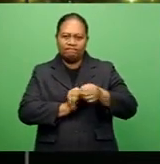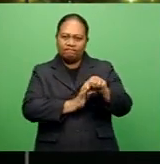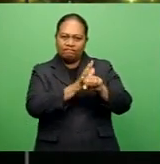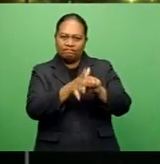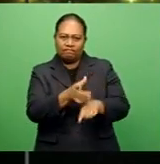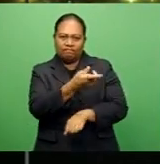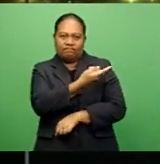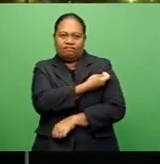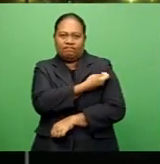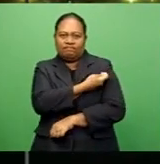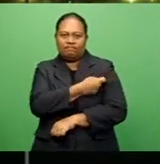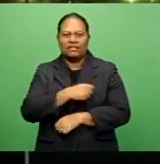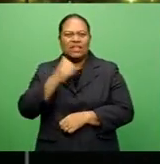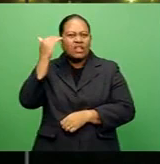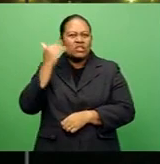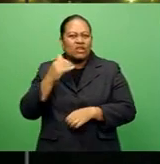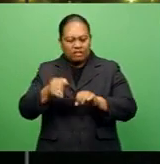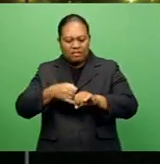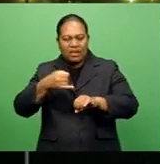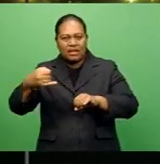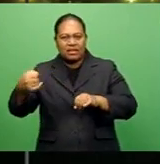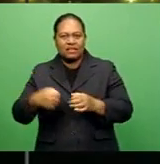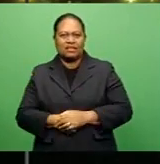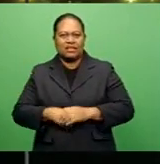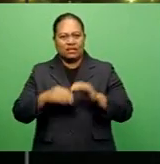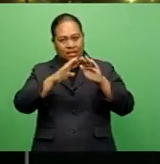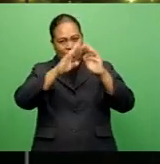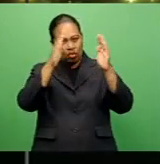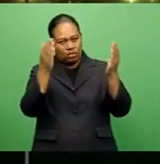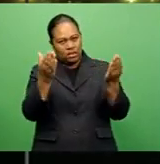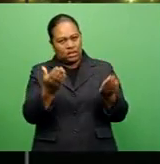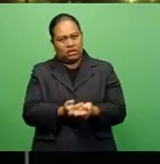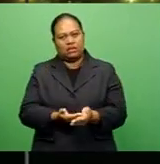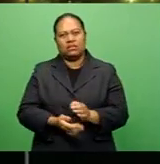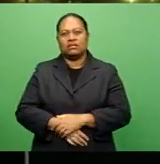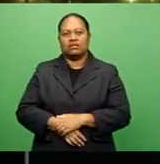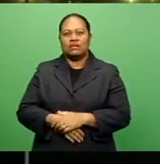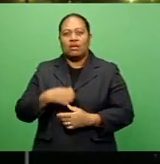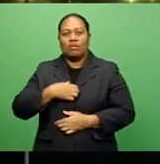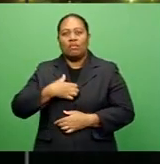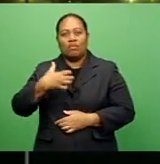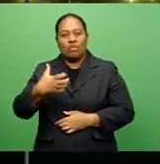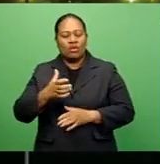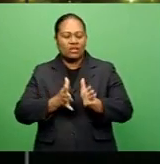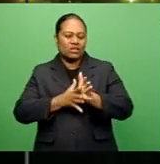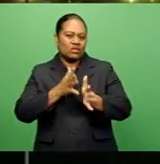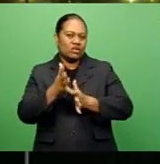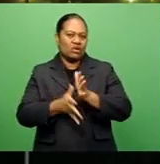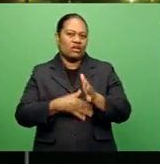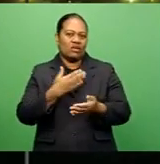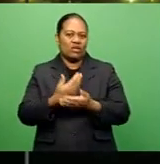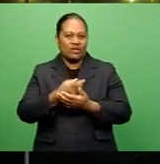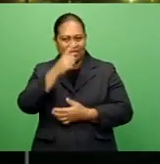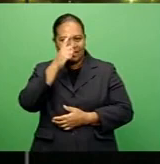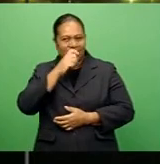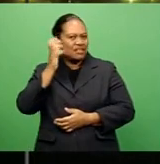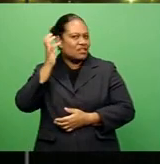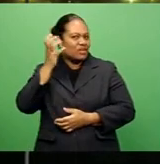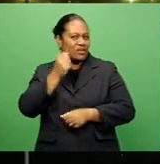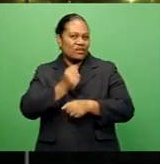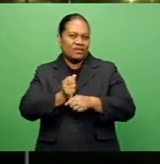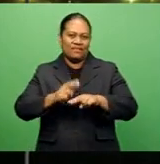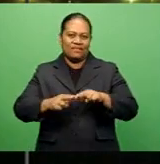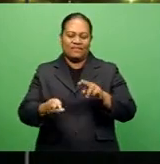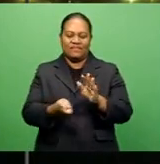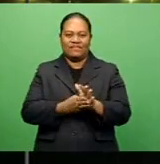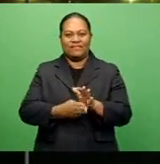vaccine and shortage of metformin globally. For these stories and others, you can tune in daily to our sister radio station,